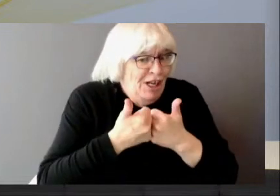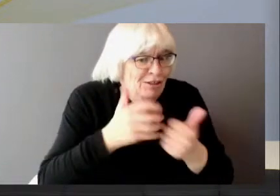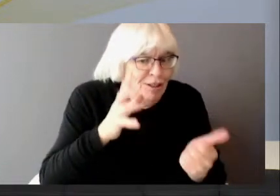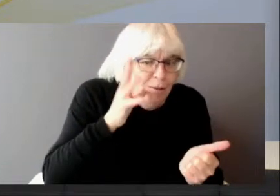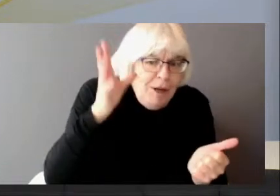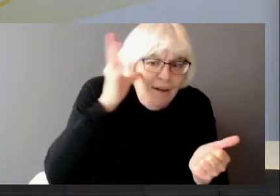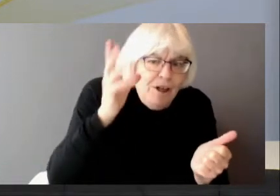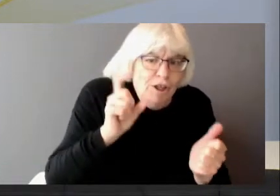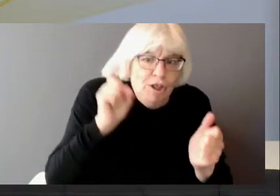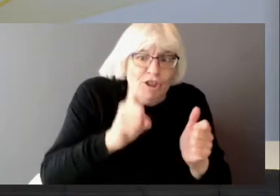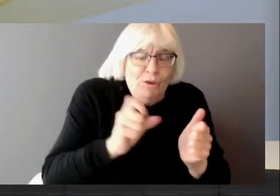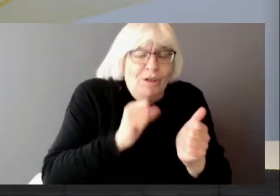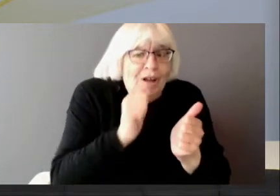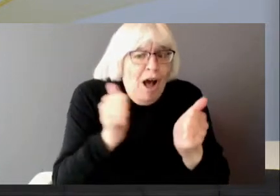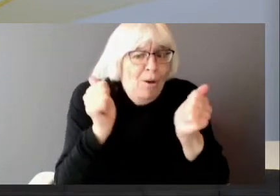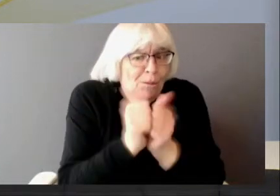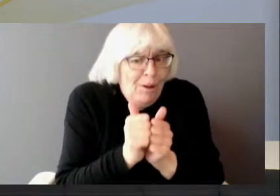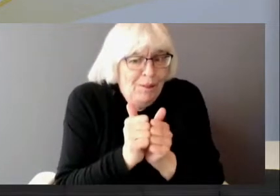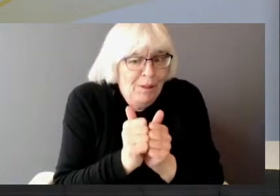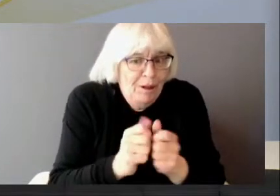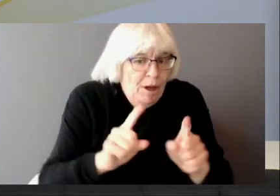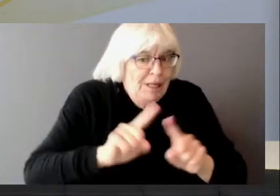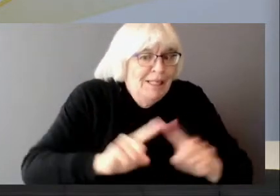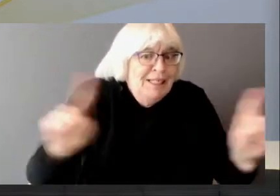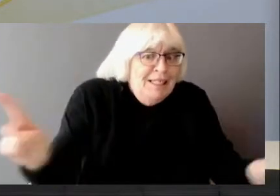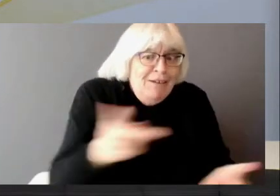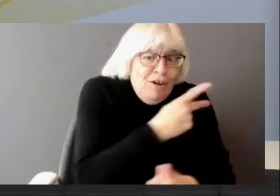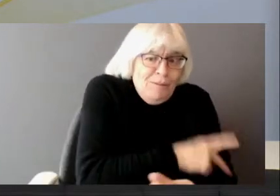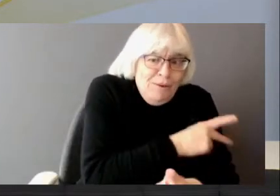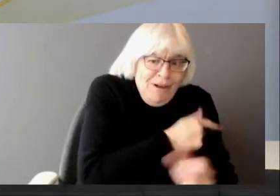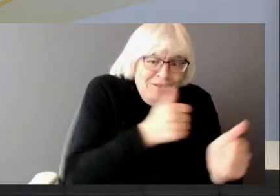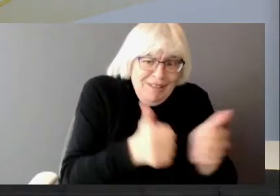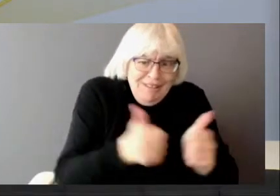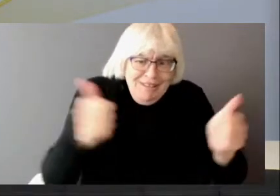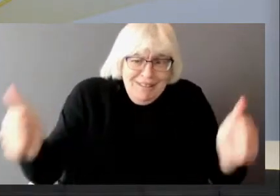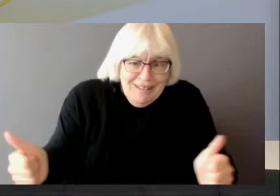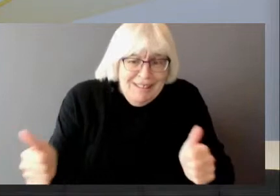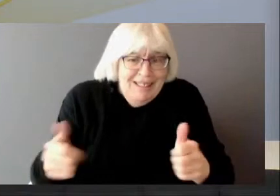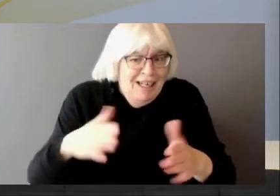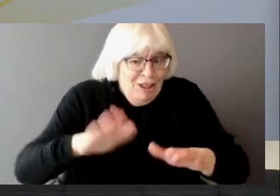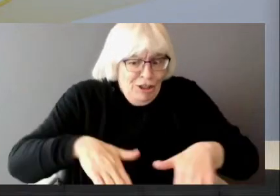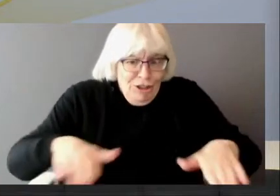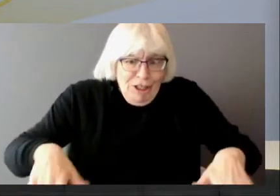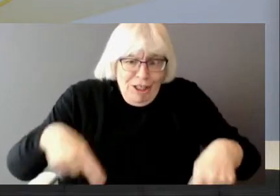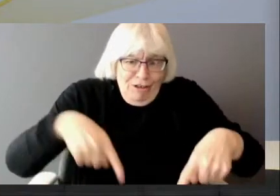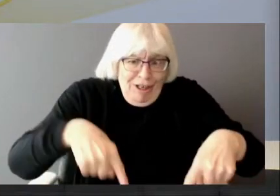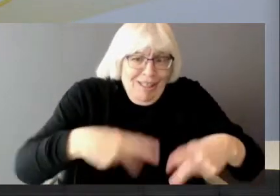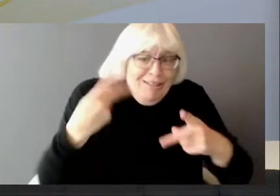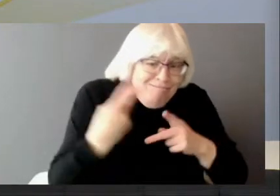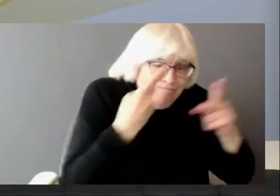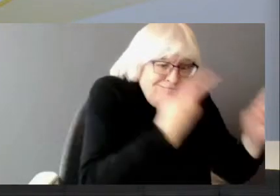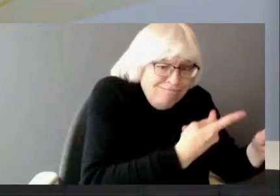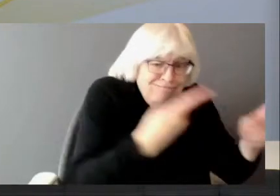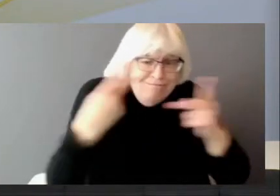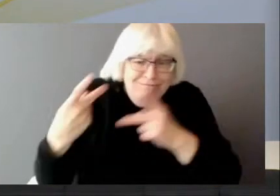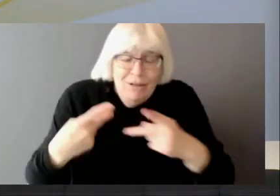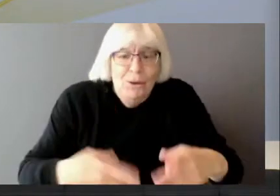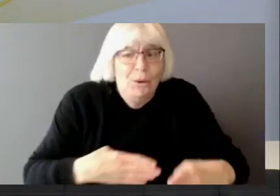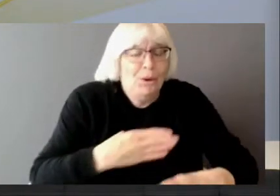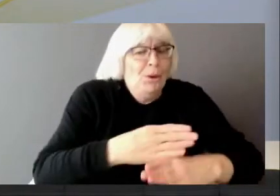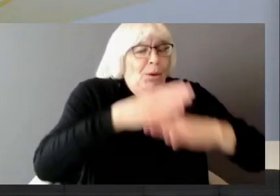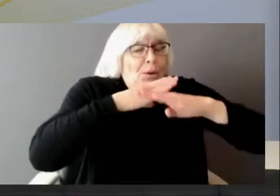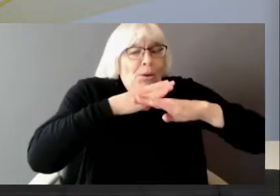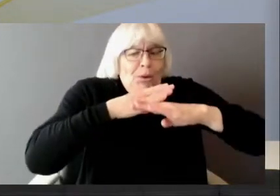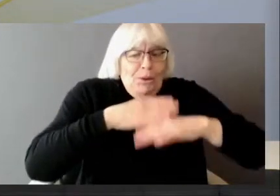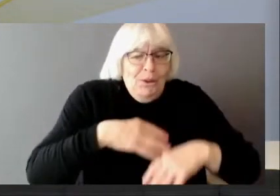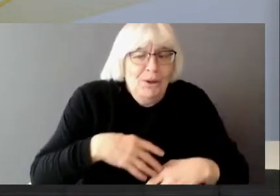provinces. Our office has developed a process to support families who are required to travel to share custody of their children. And